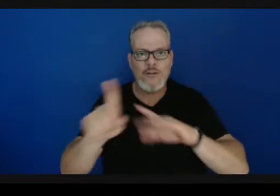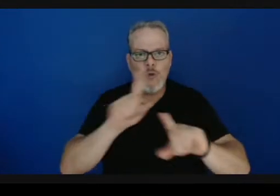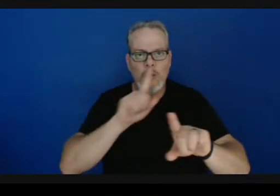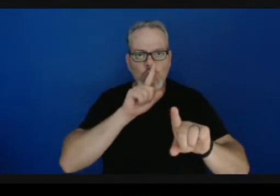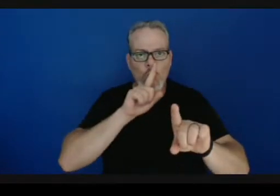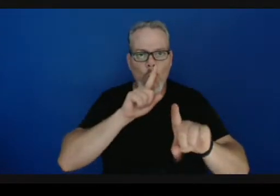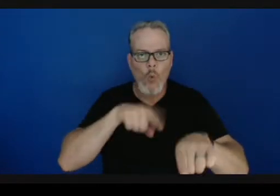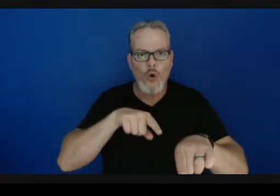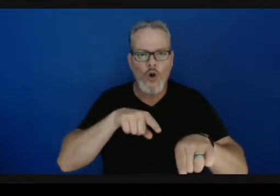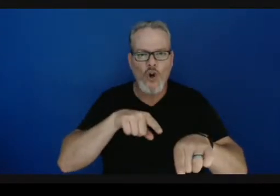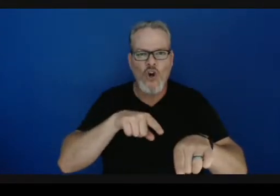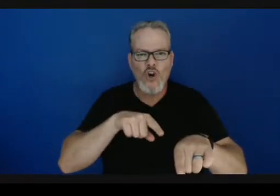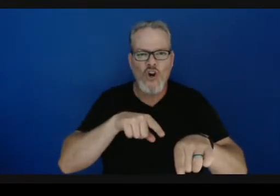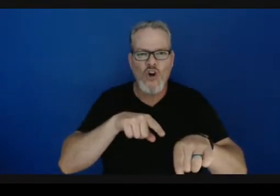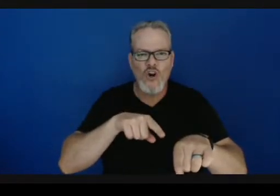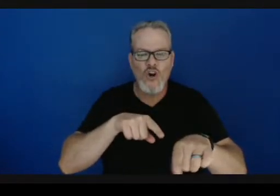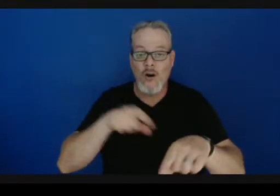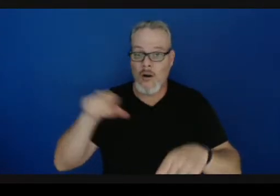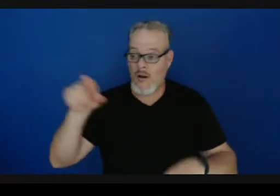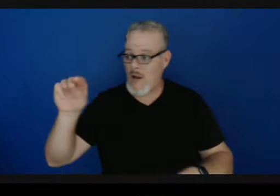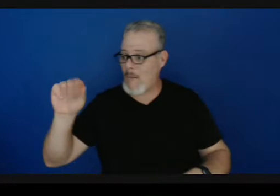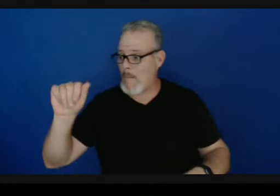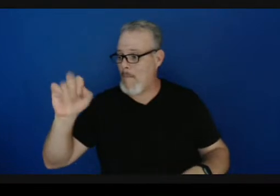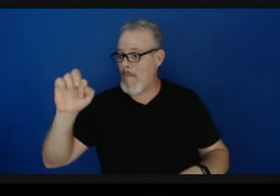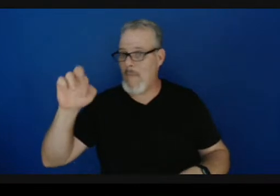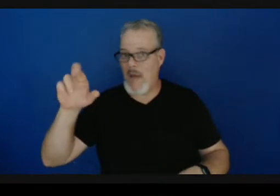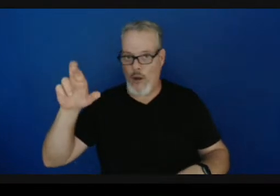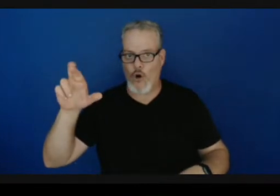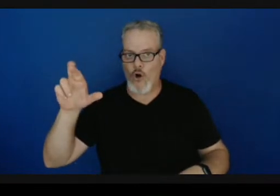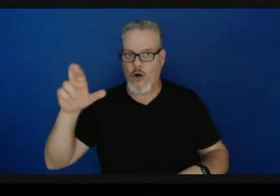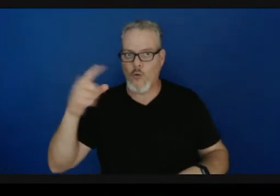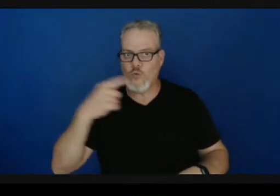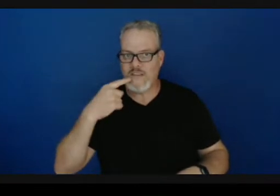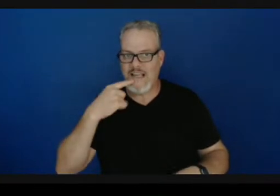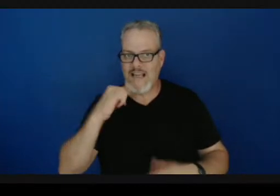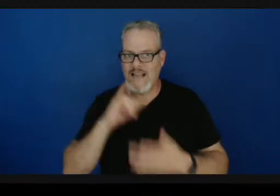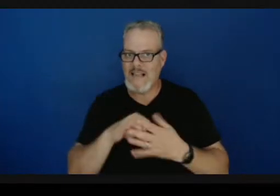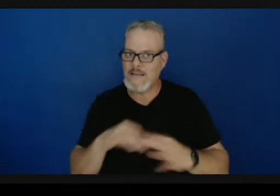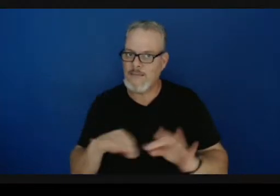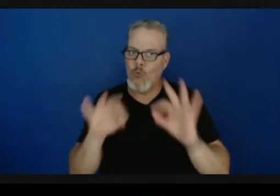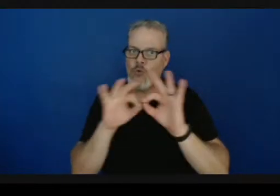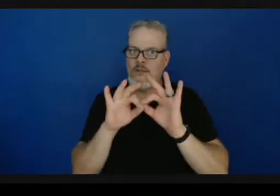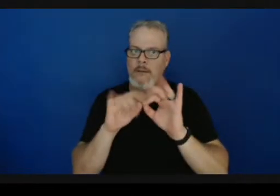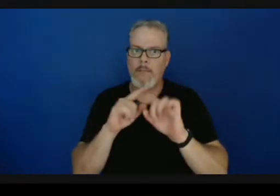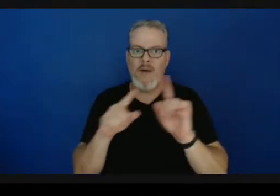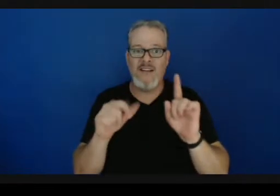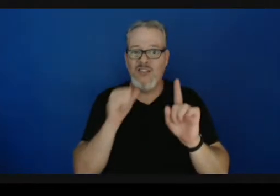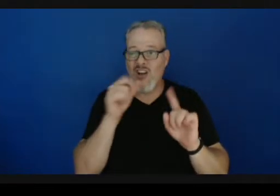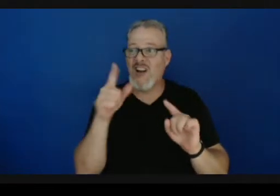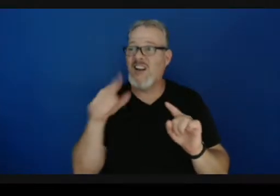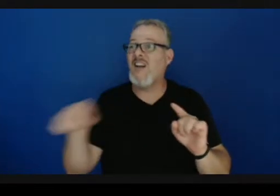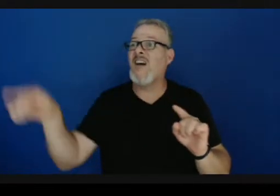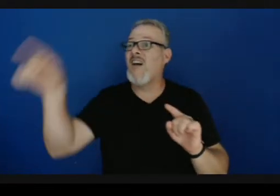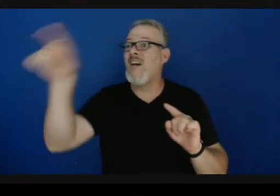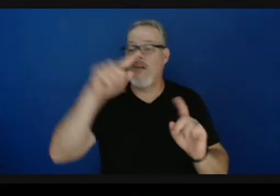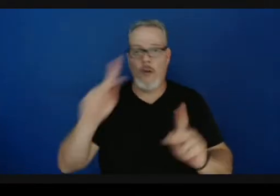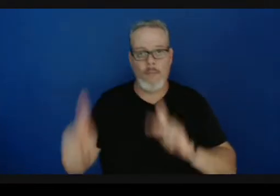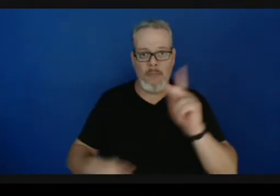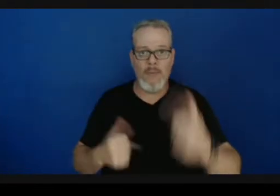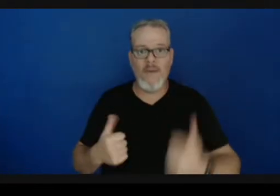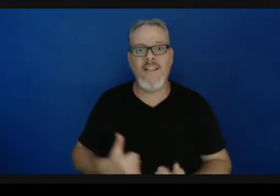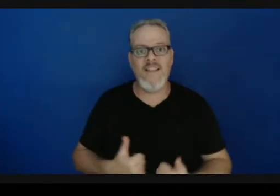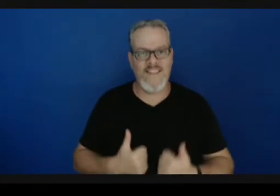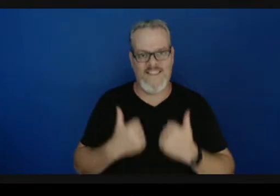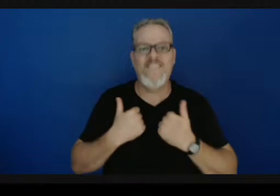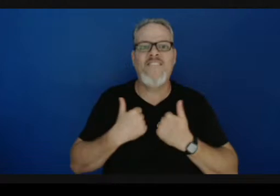of, as the mayor was saying, playing it more conservative. But if you live in those upper slopes of Ocean View, might be a good